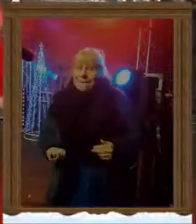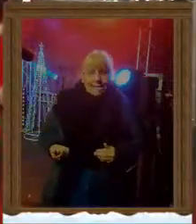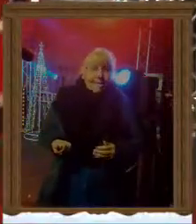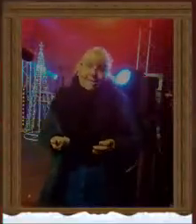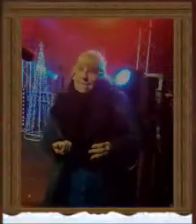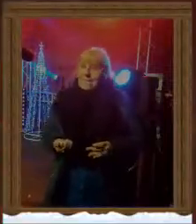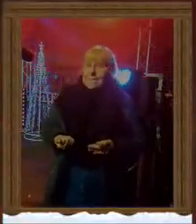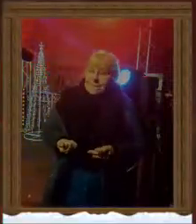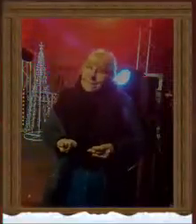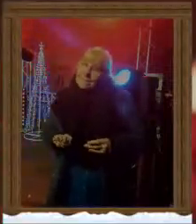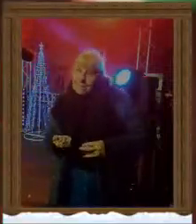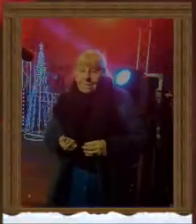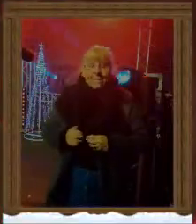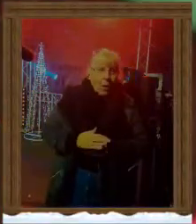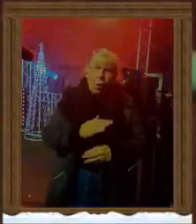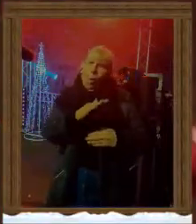holiday.